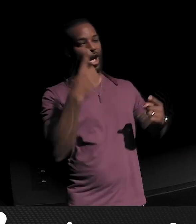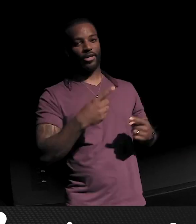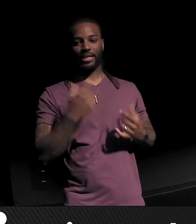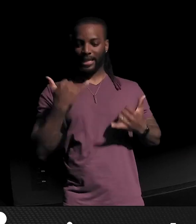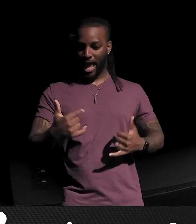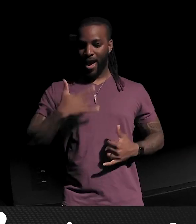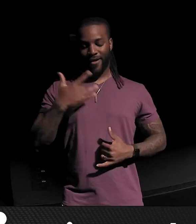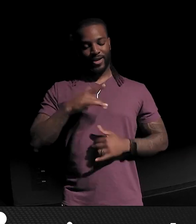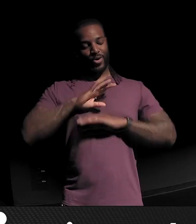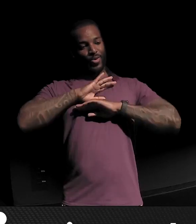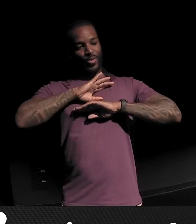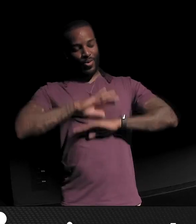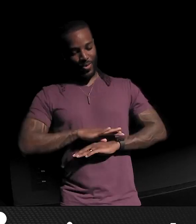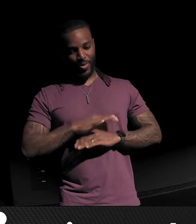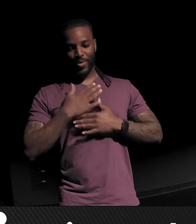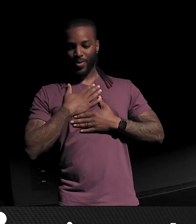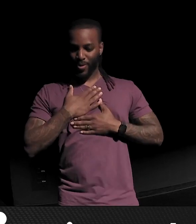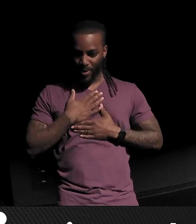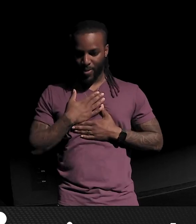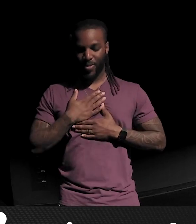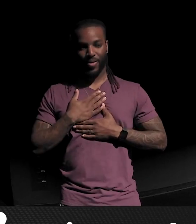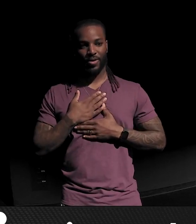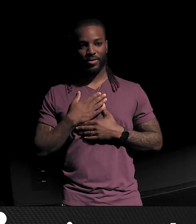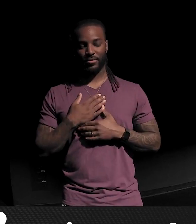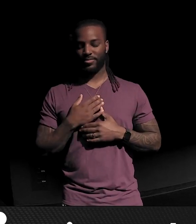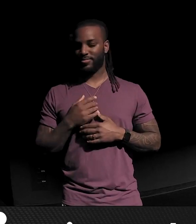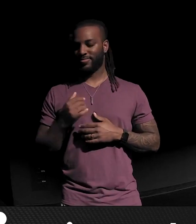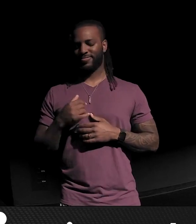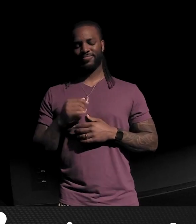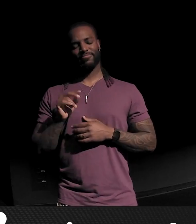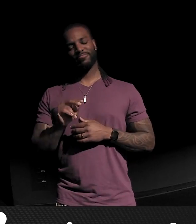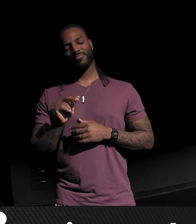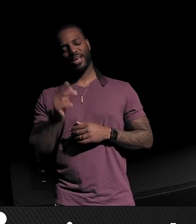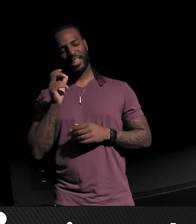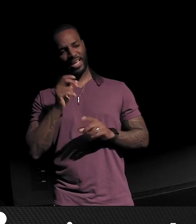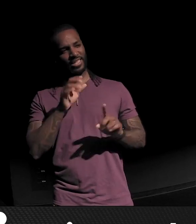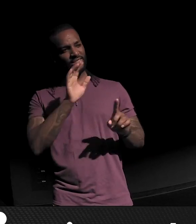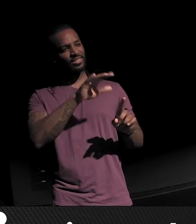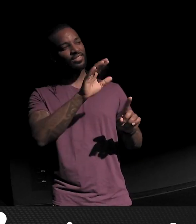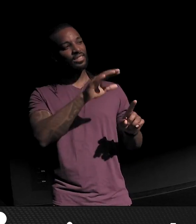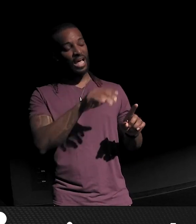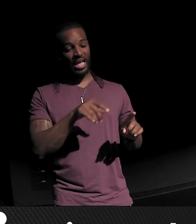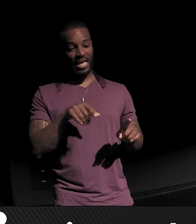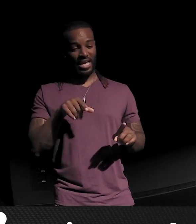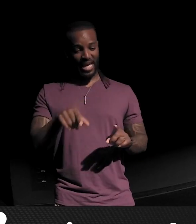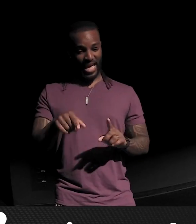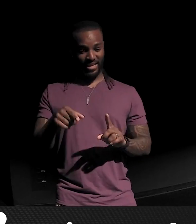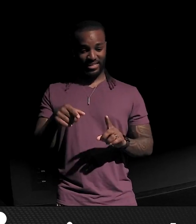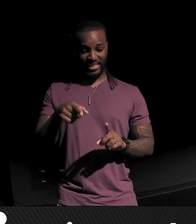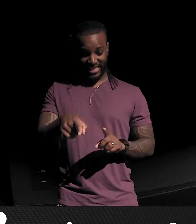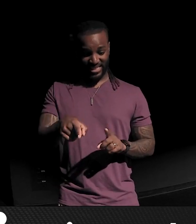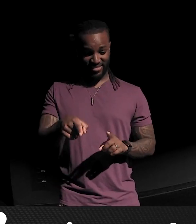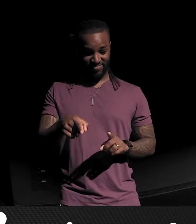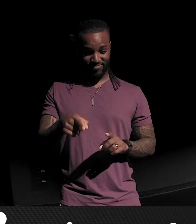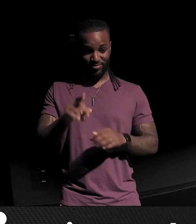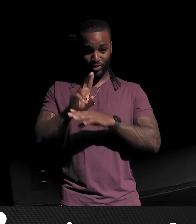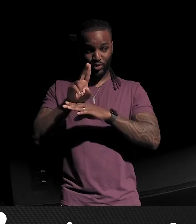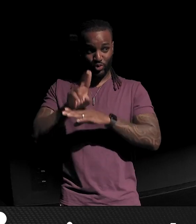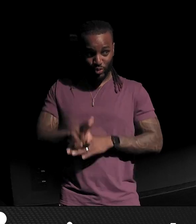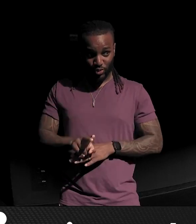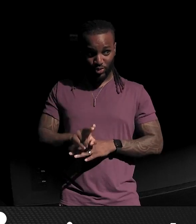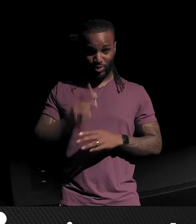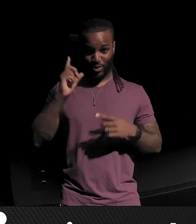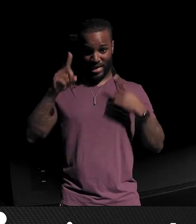me." And in the aftermath of that discussion, I said to the house parents, "His set point is chaos. He's only ever